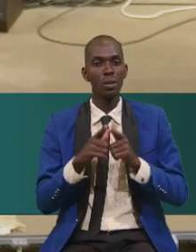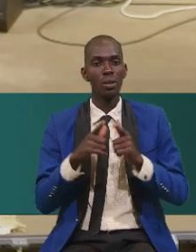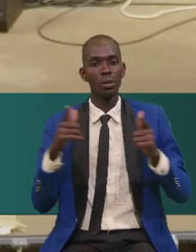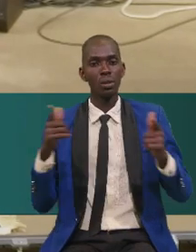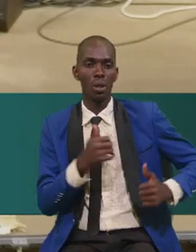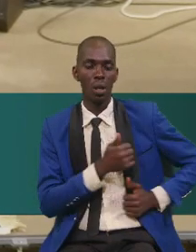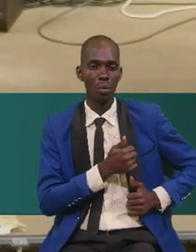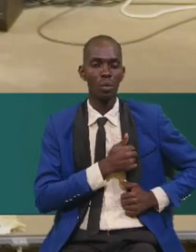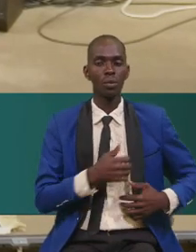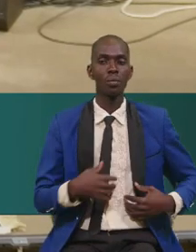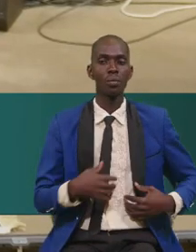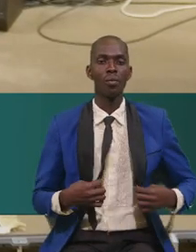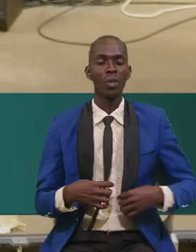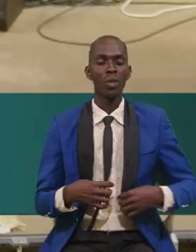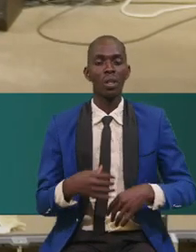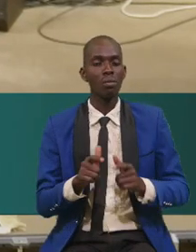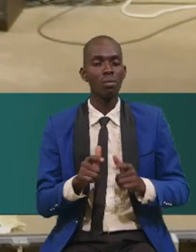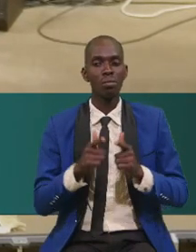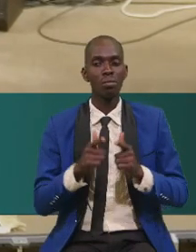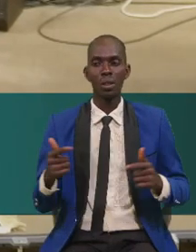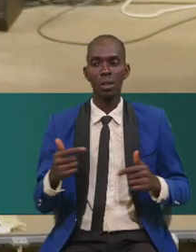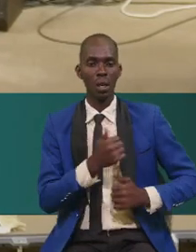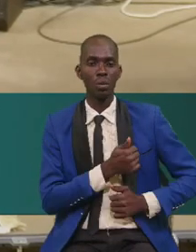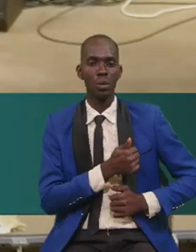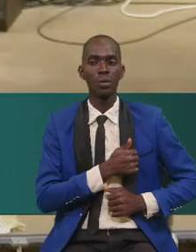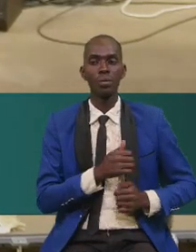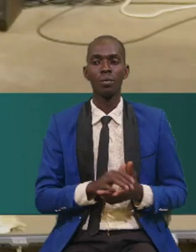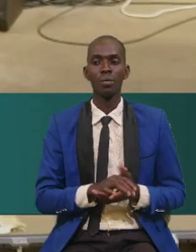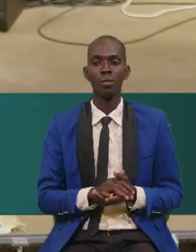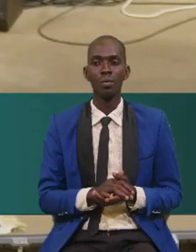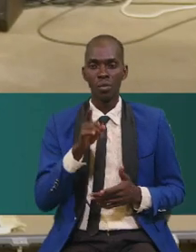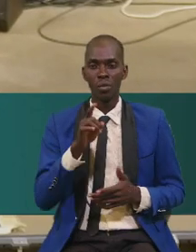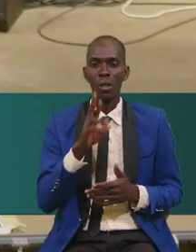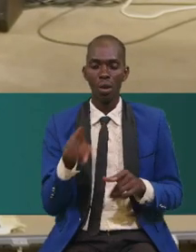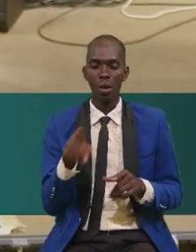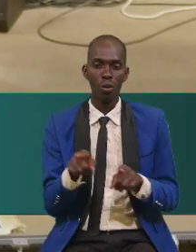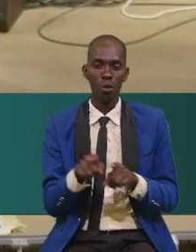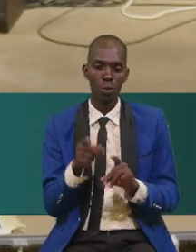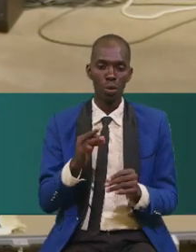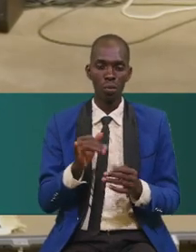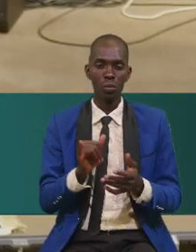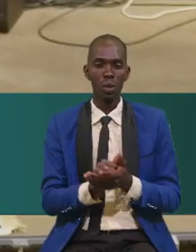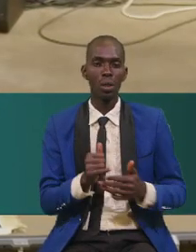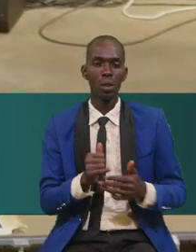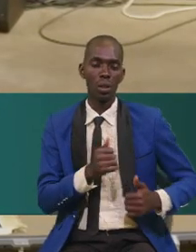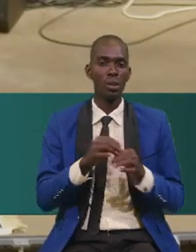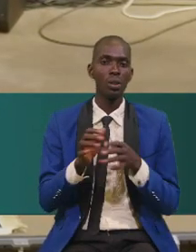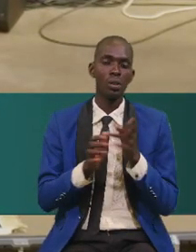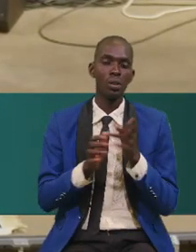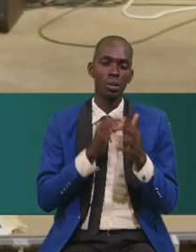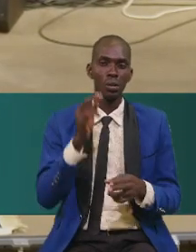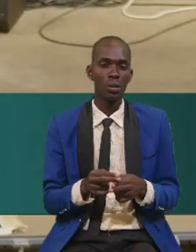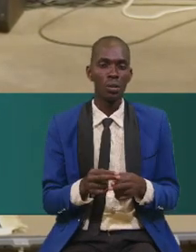exceeding great army. And you are now part of that army. The devotion of that